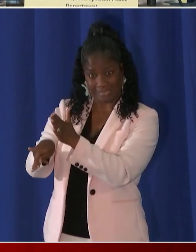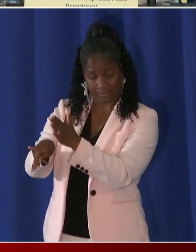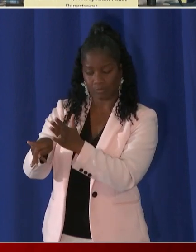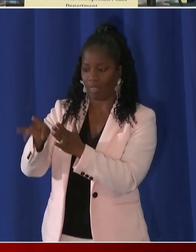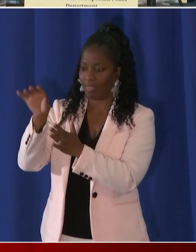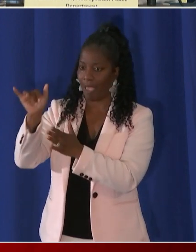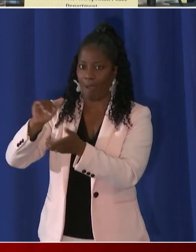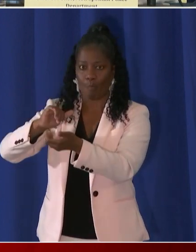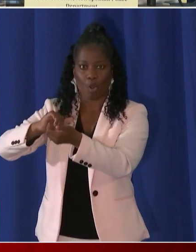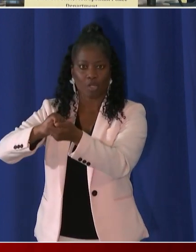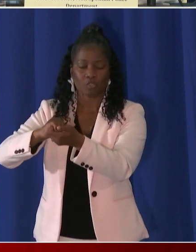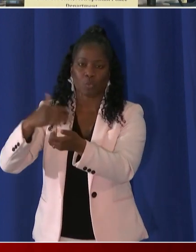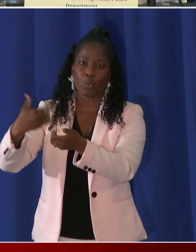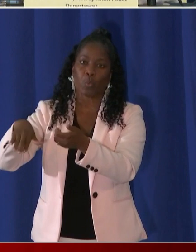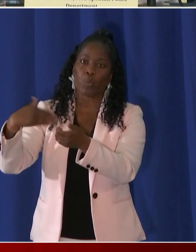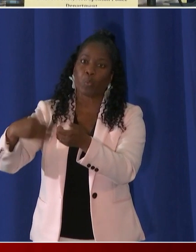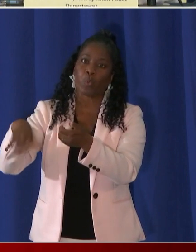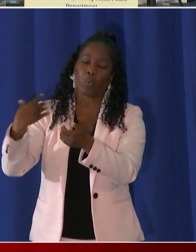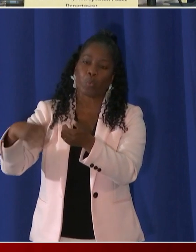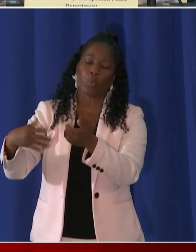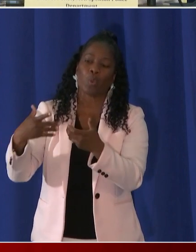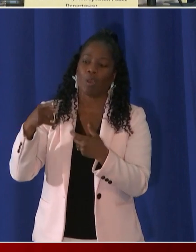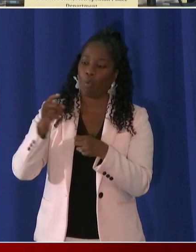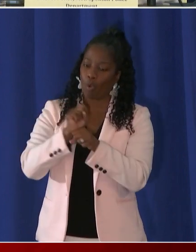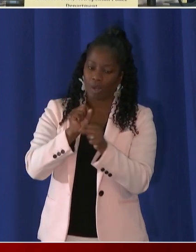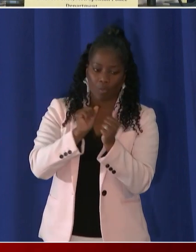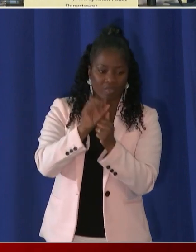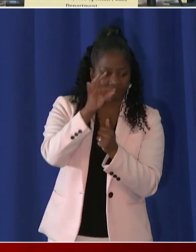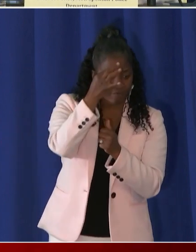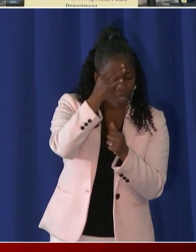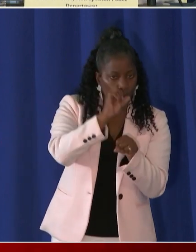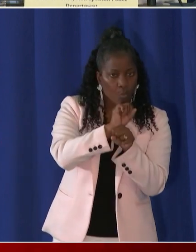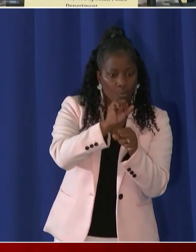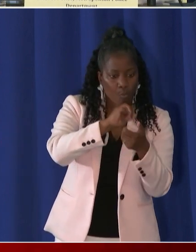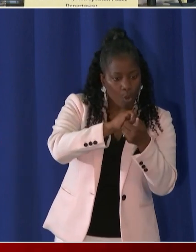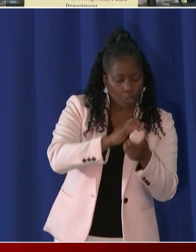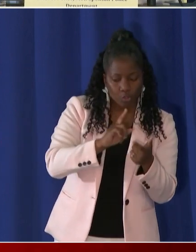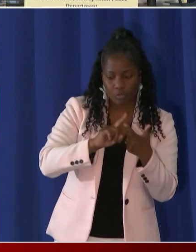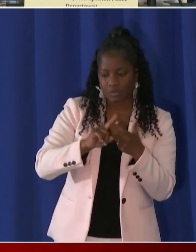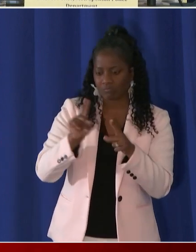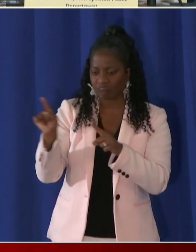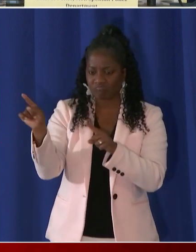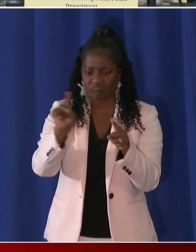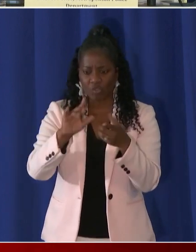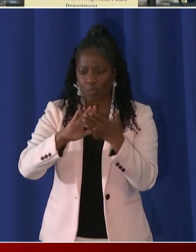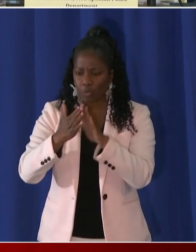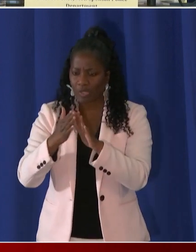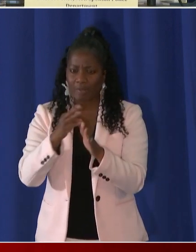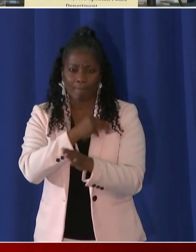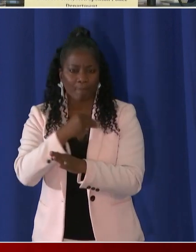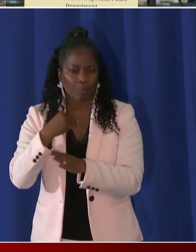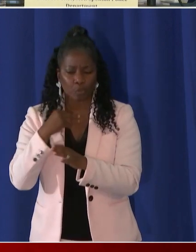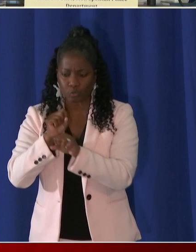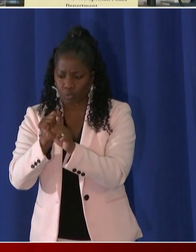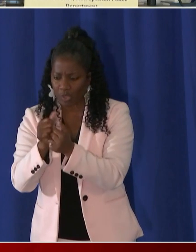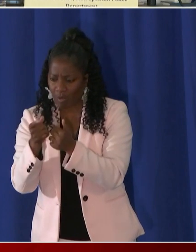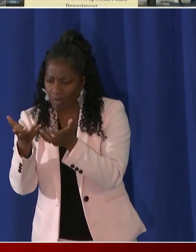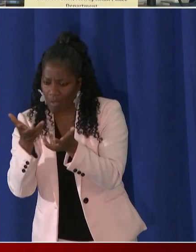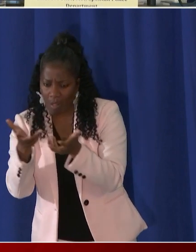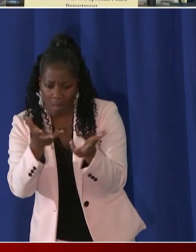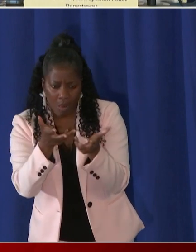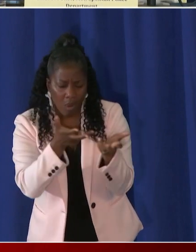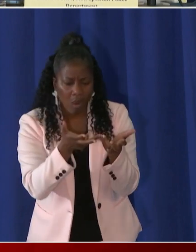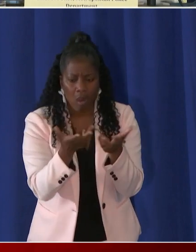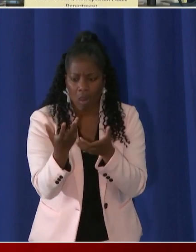really, working with community members, working with our federal partners, that really helped us along the way. When I think about the